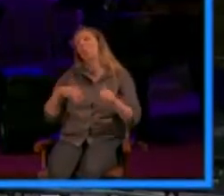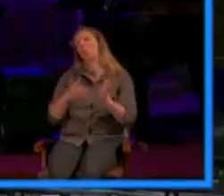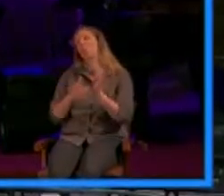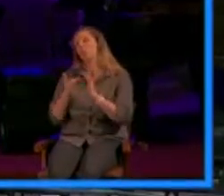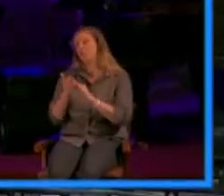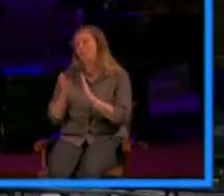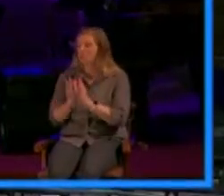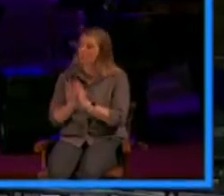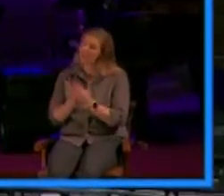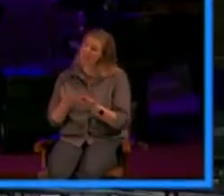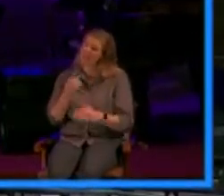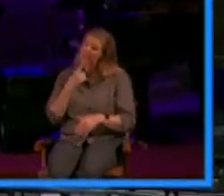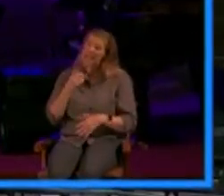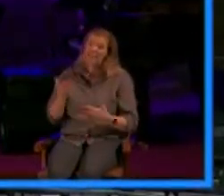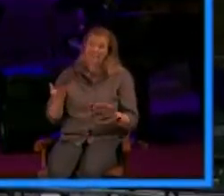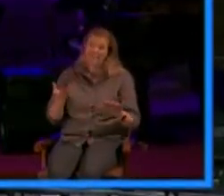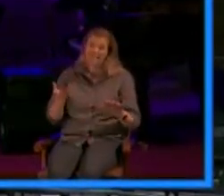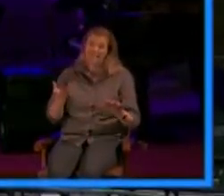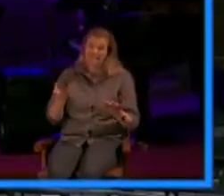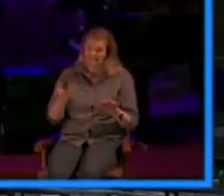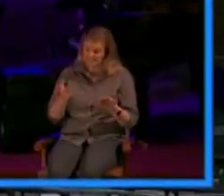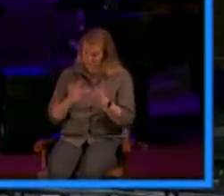to expect it. Now,